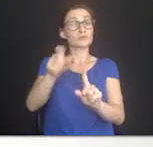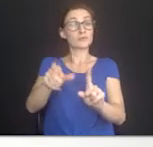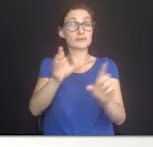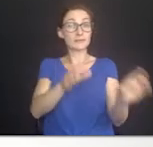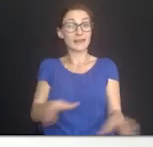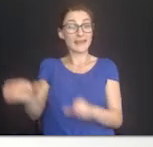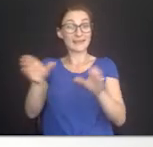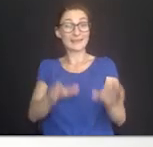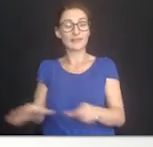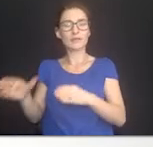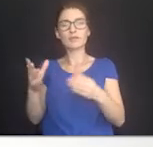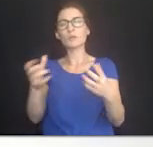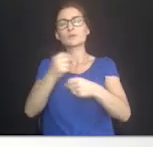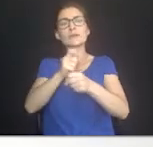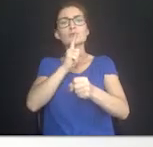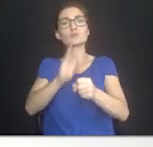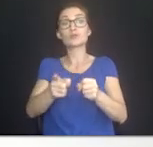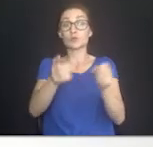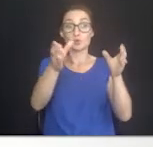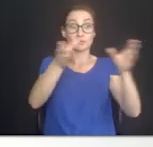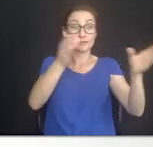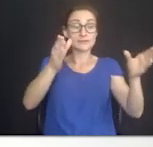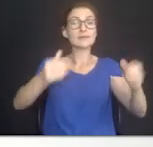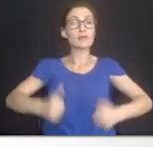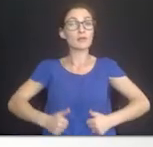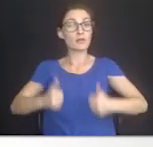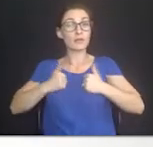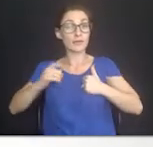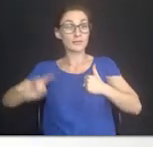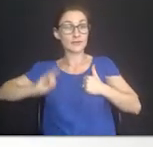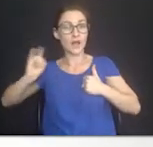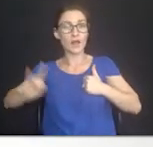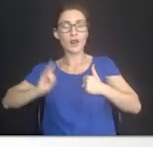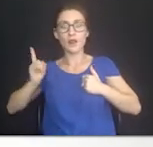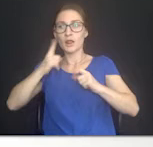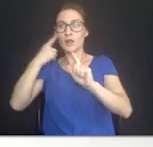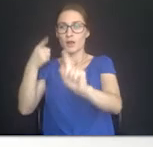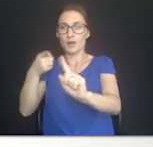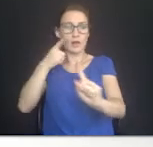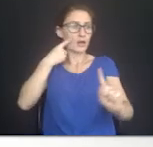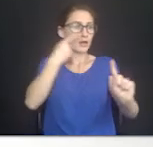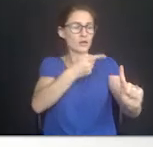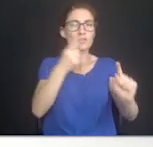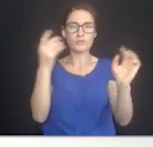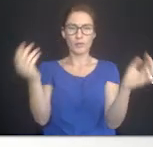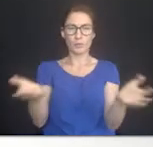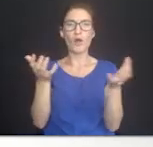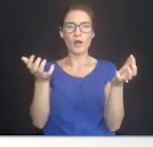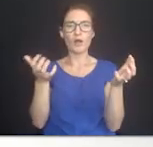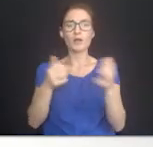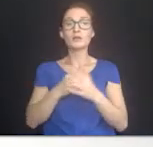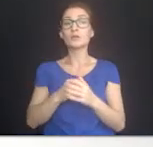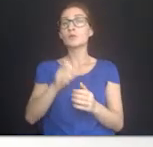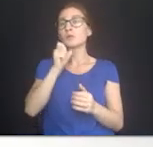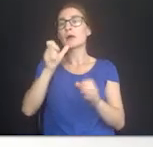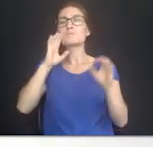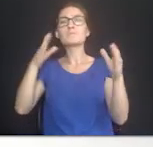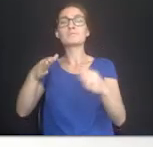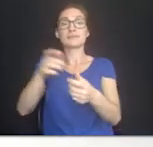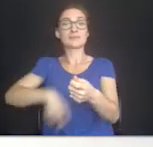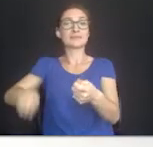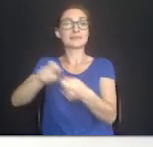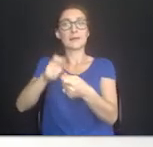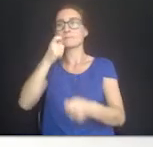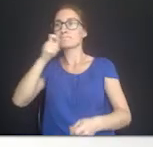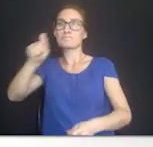the services and the lifestyle that I want, right? And so it's not really for me always about the exact dollar amount, because everybody's situation is